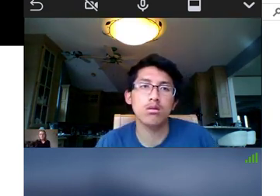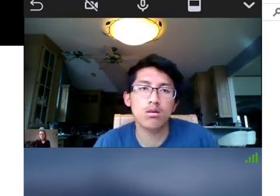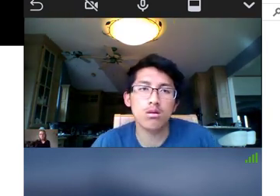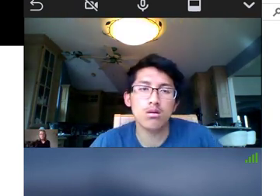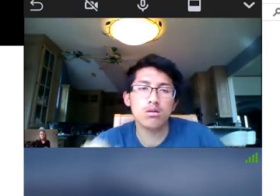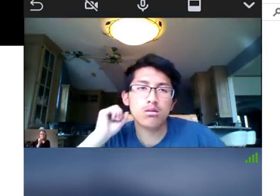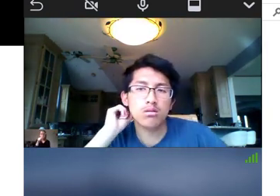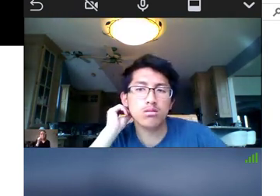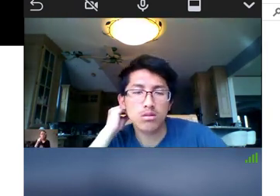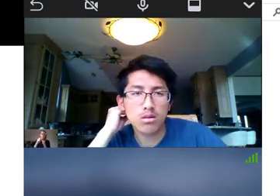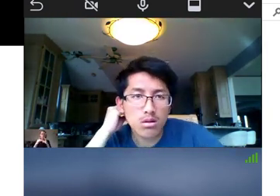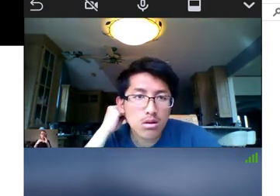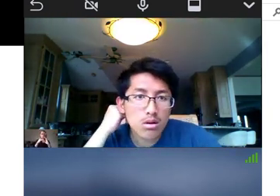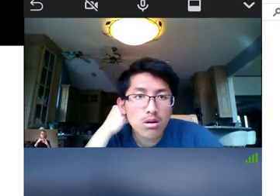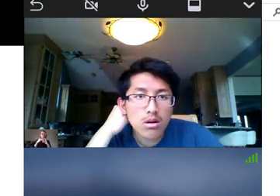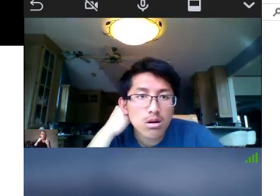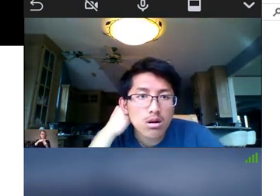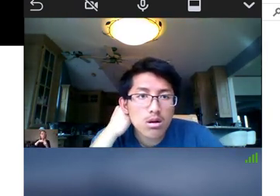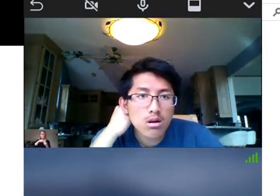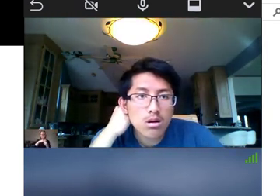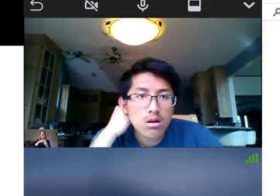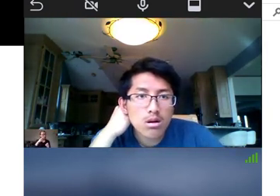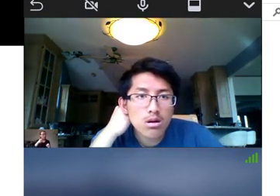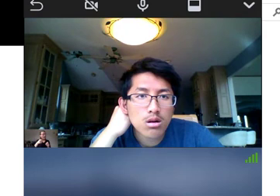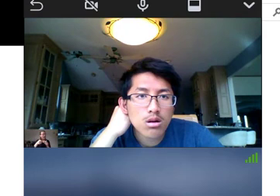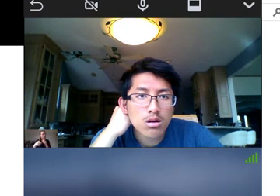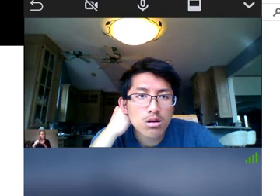to evaluate properties at one temperature.